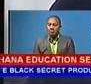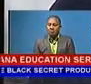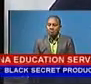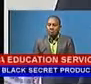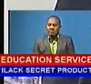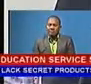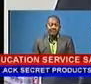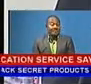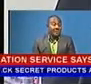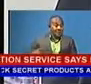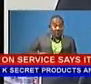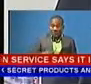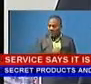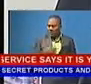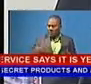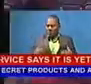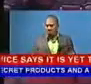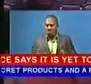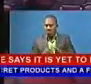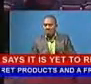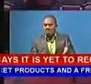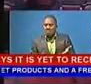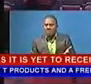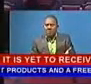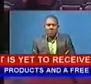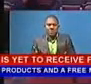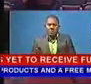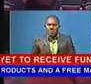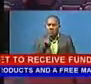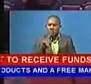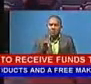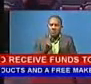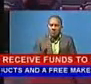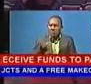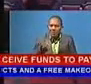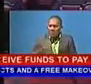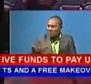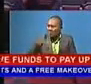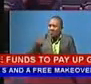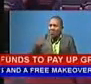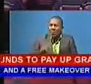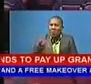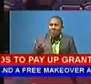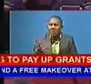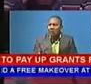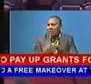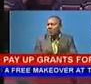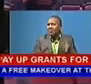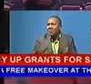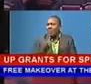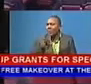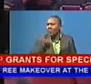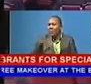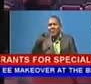Our copy of the exhibit. Why you send your copy? There's a copy in there. Yeah, we have a copy from